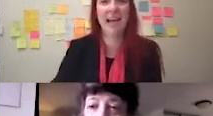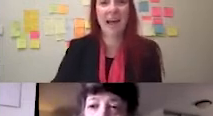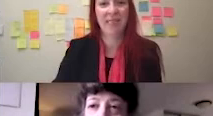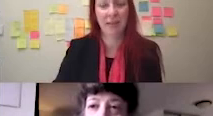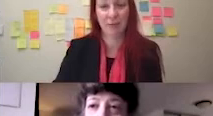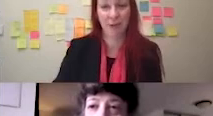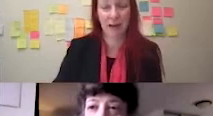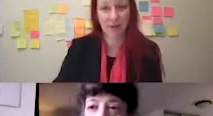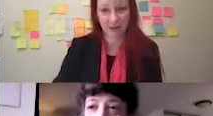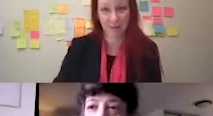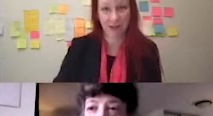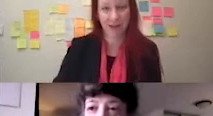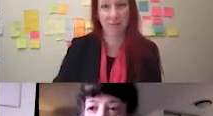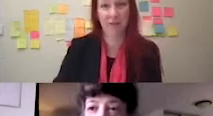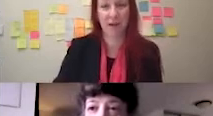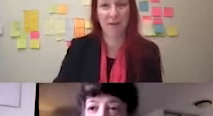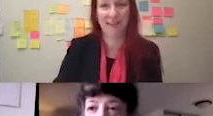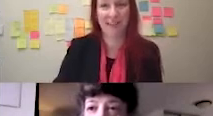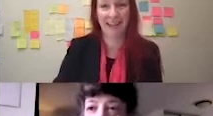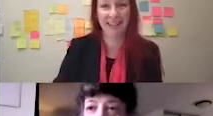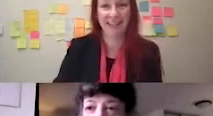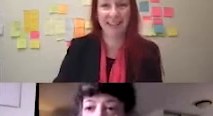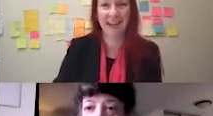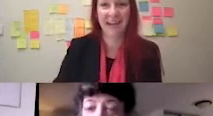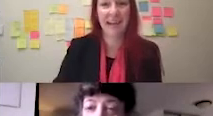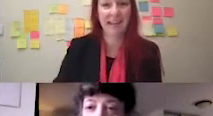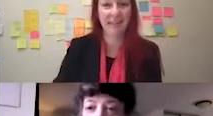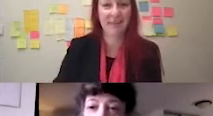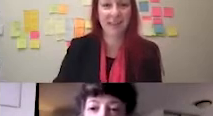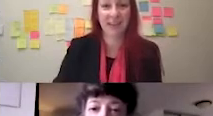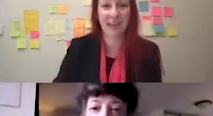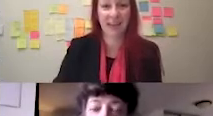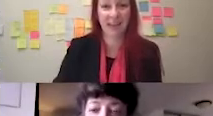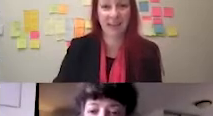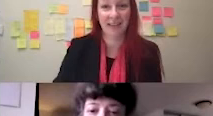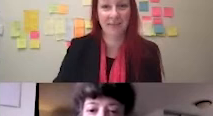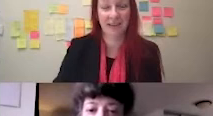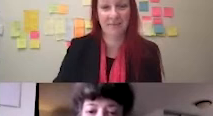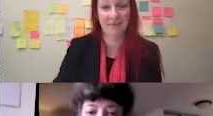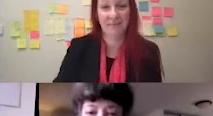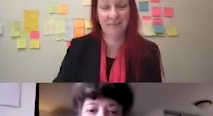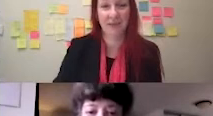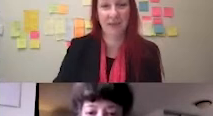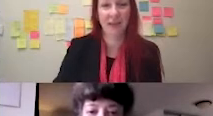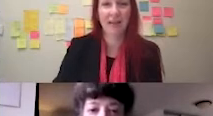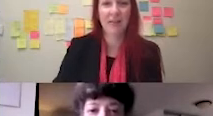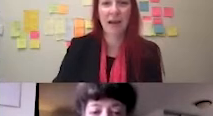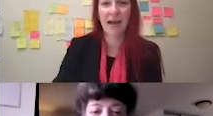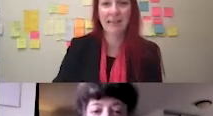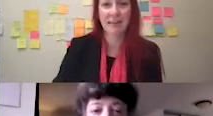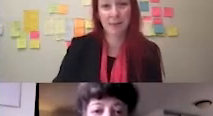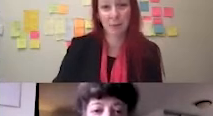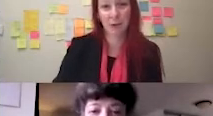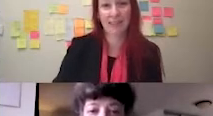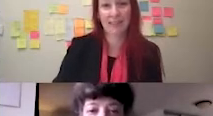attention, and that through line will very much come through our presentations today, individually and collectively. So